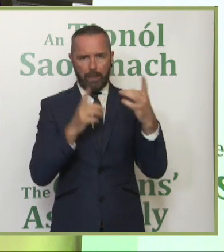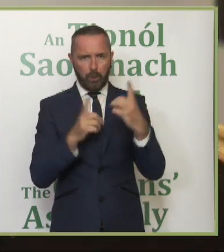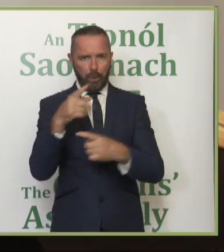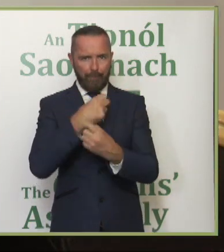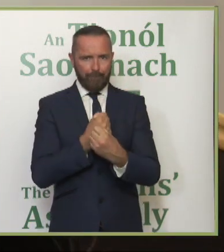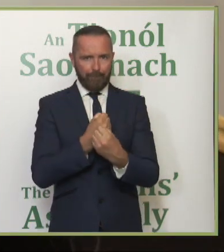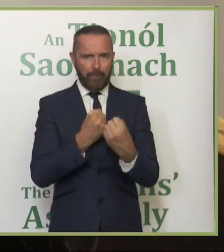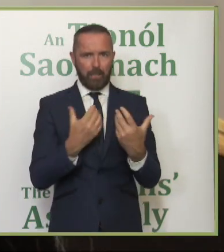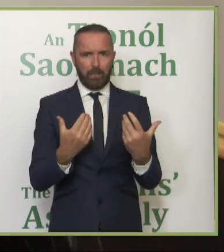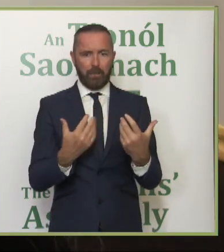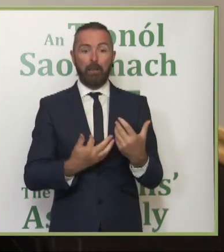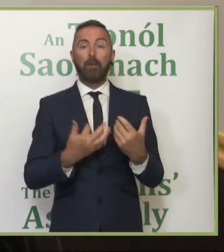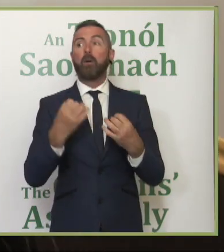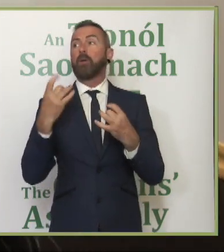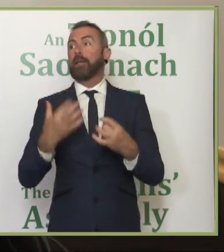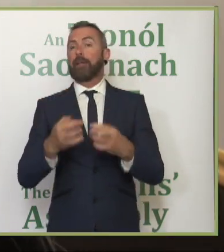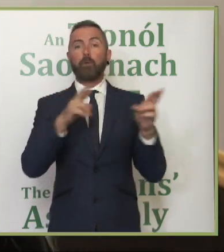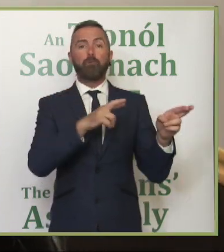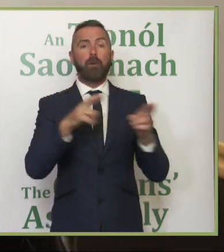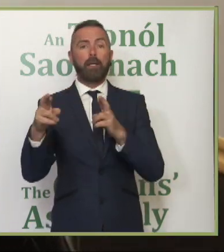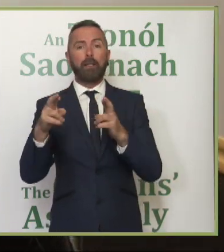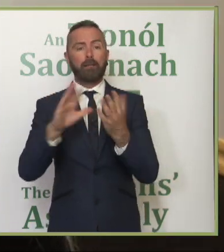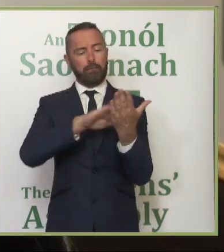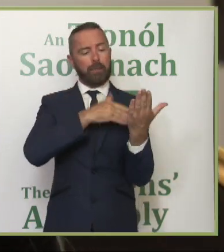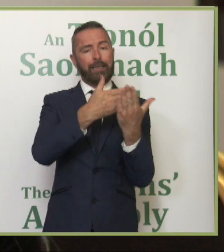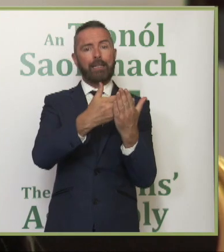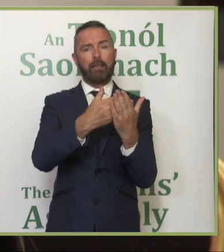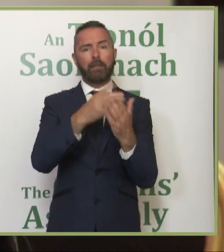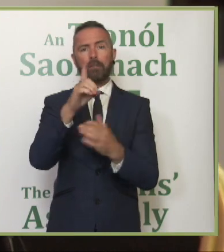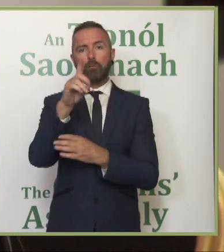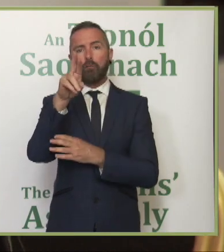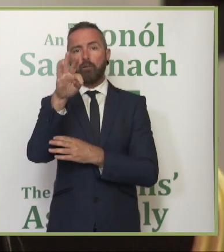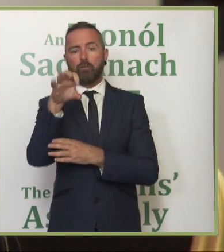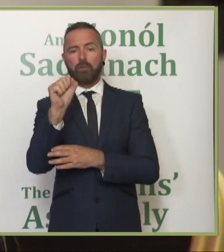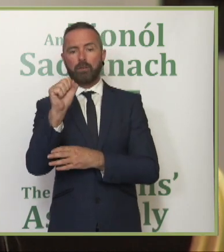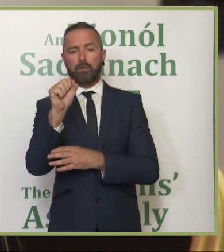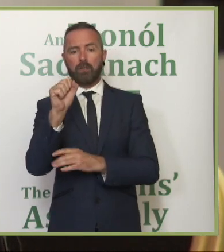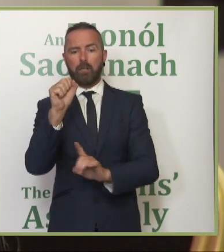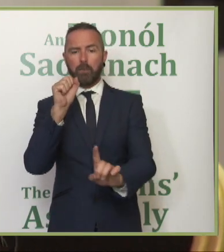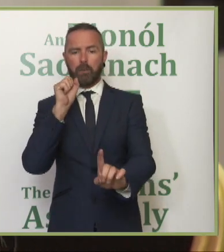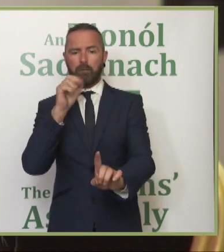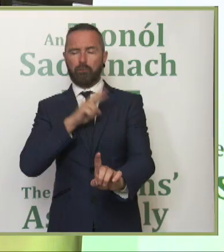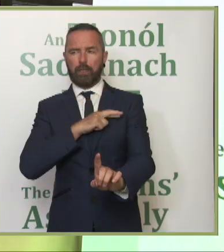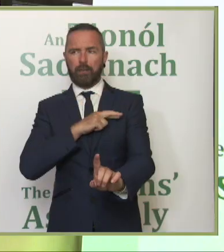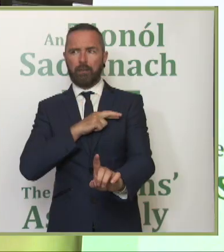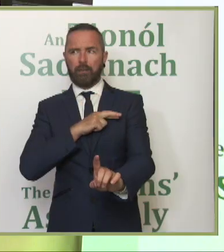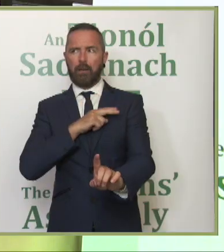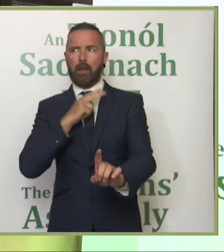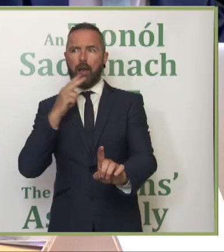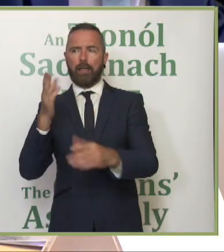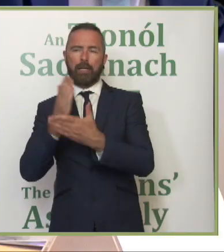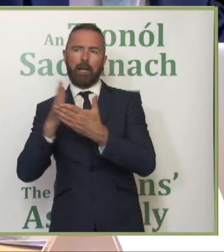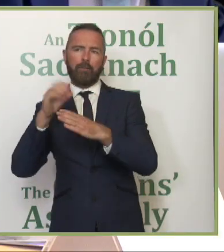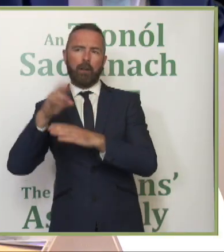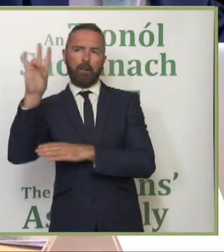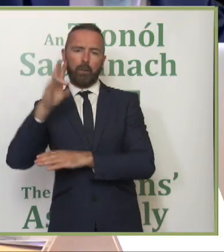So if we regulate drugs and I don't understand the question, sorry. Maybe if you want to